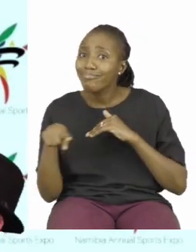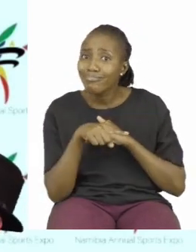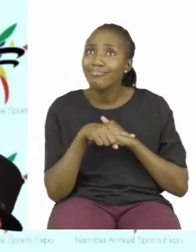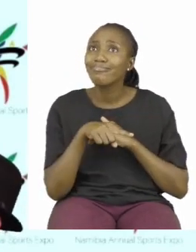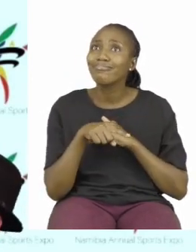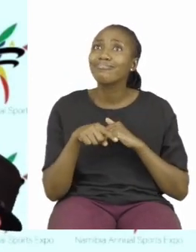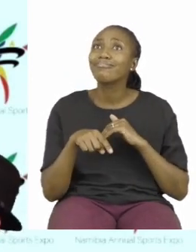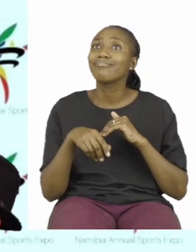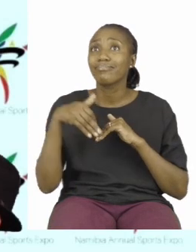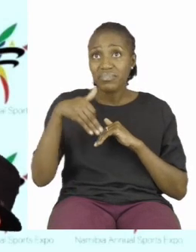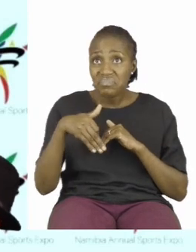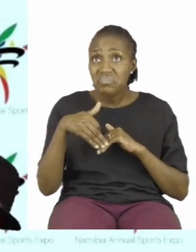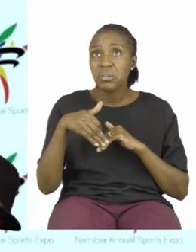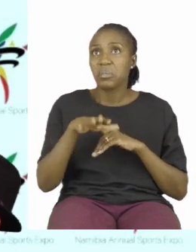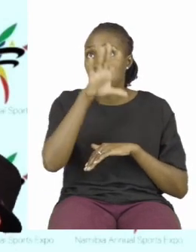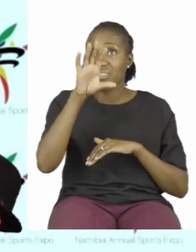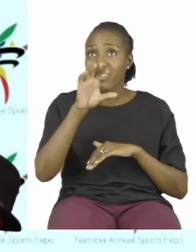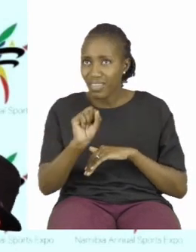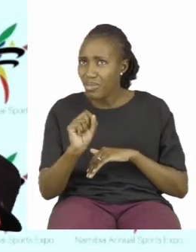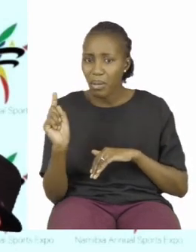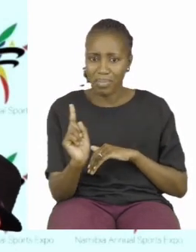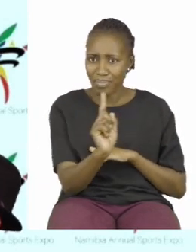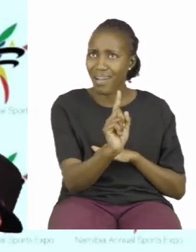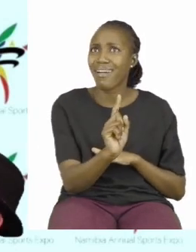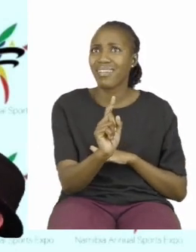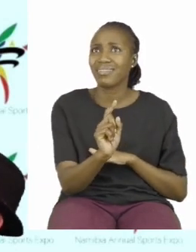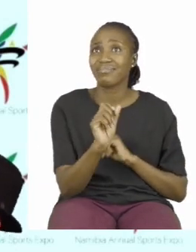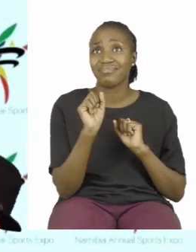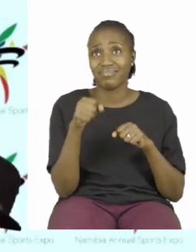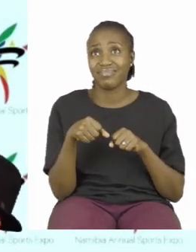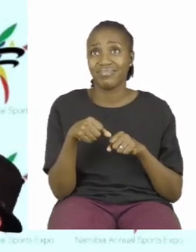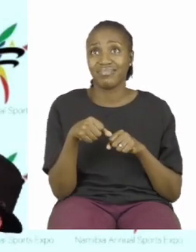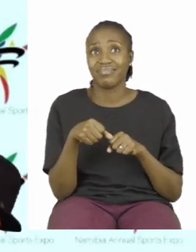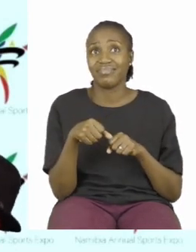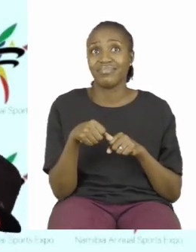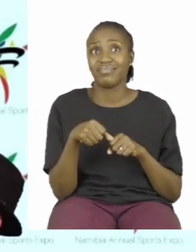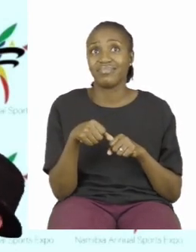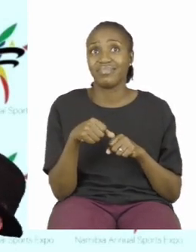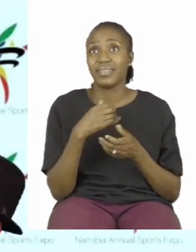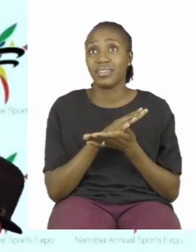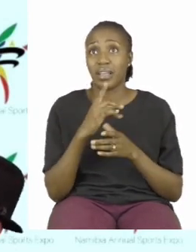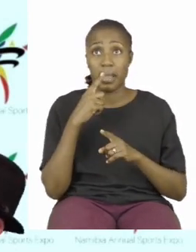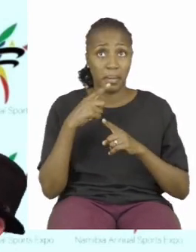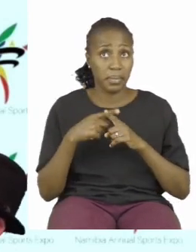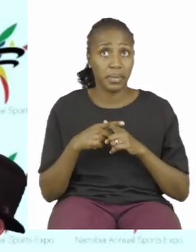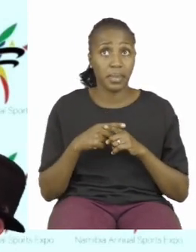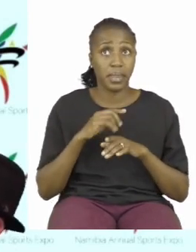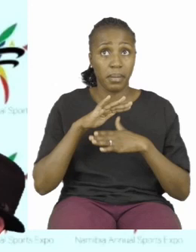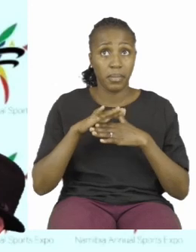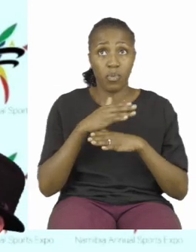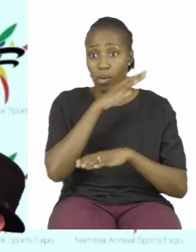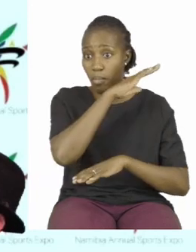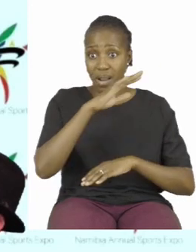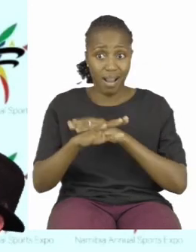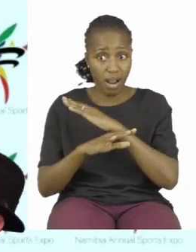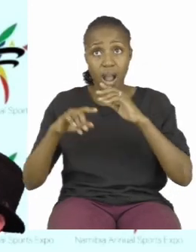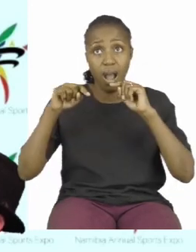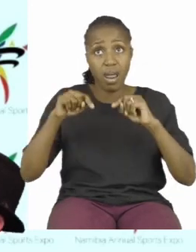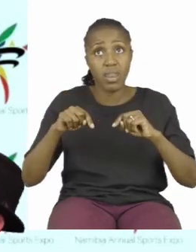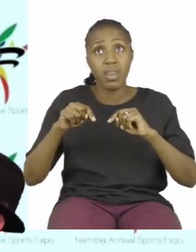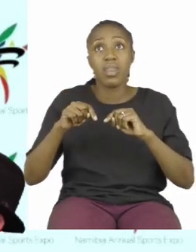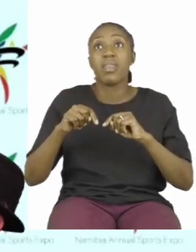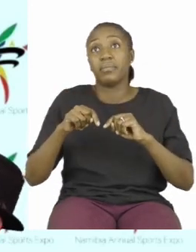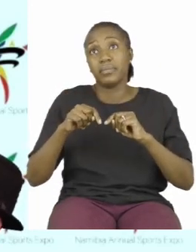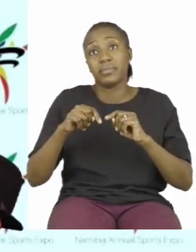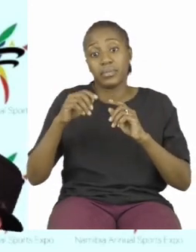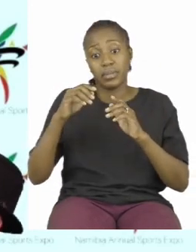Africa. I know that some of our karatekas can say that if it wasn't for karate, they don't know where they would be. Yes. It